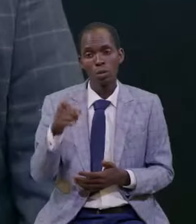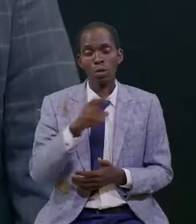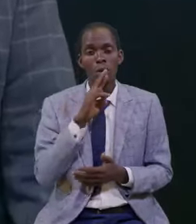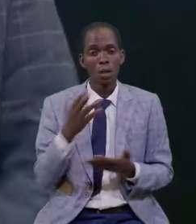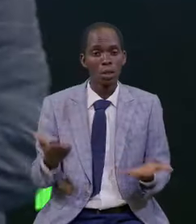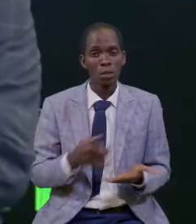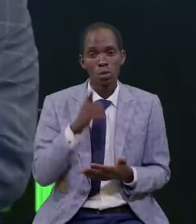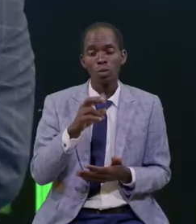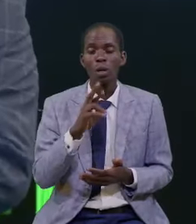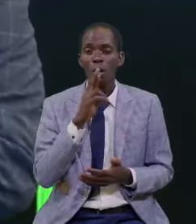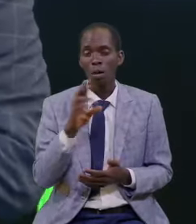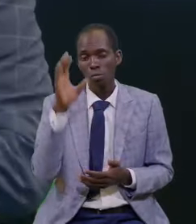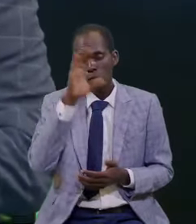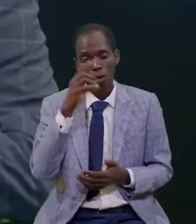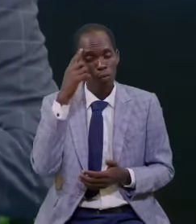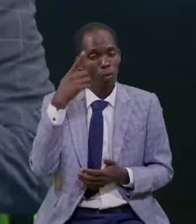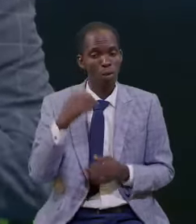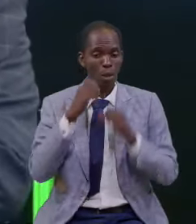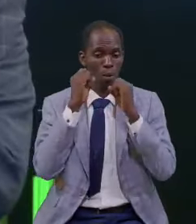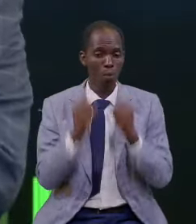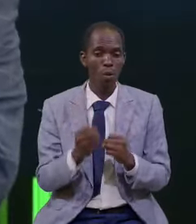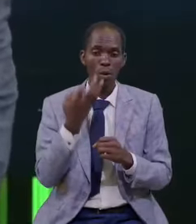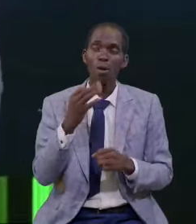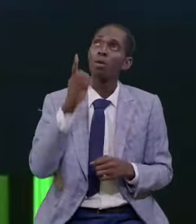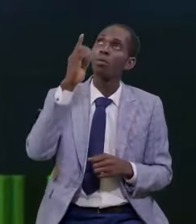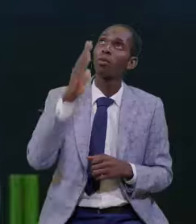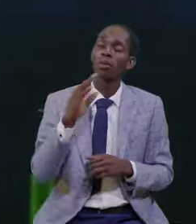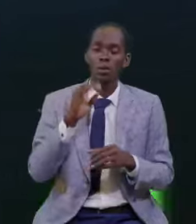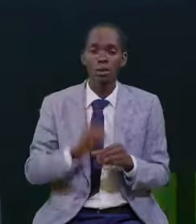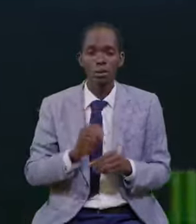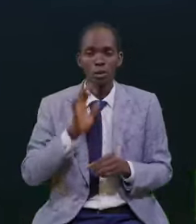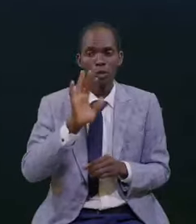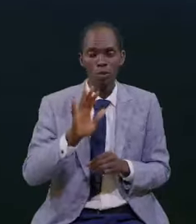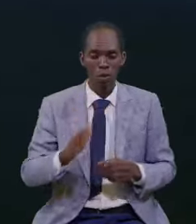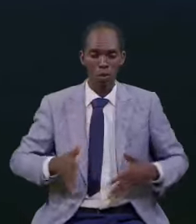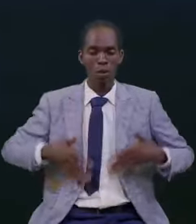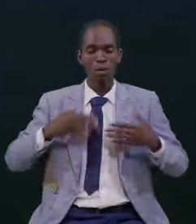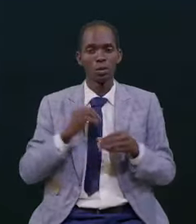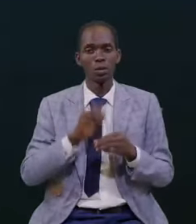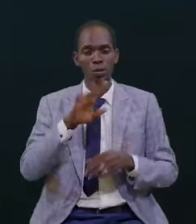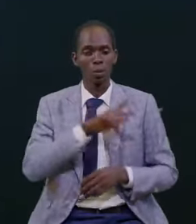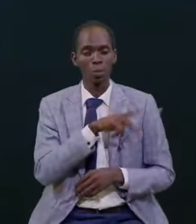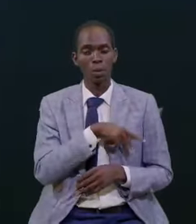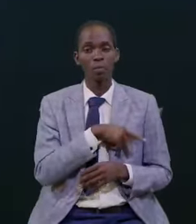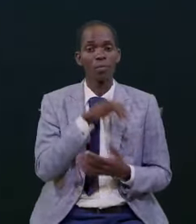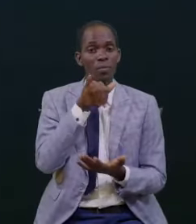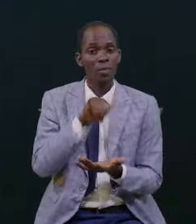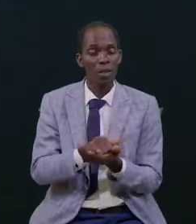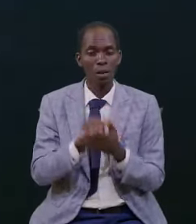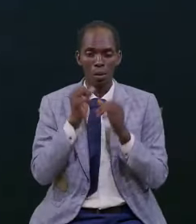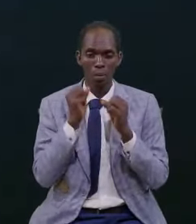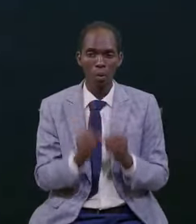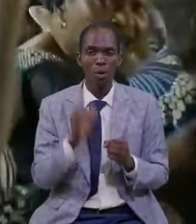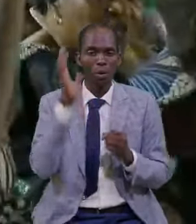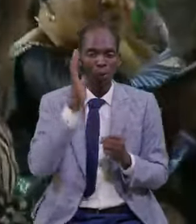power of God in your person, in your personality, in your life. That power will happen